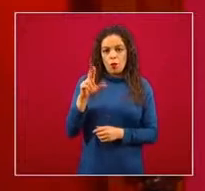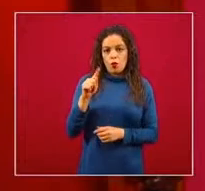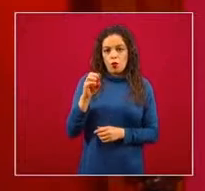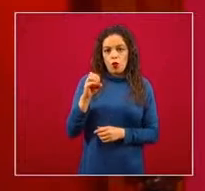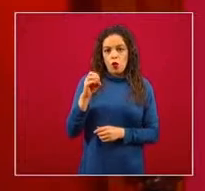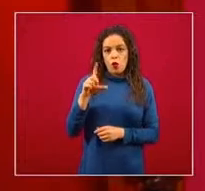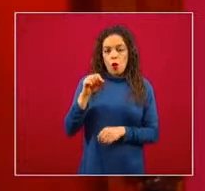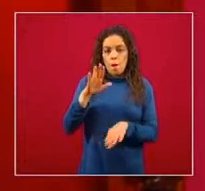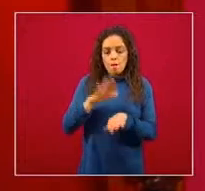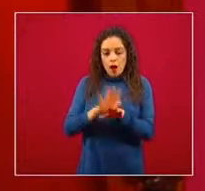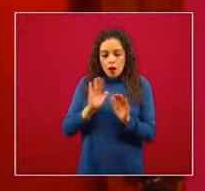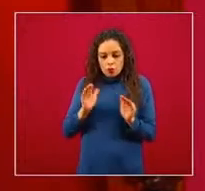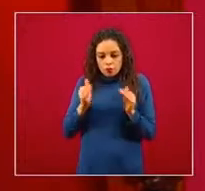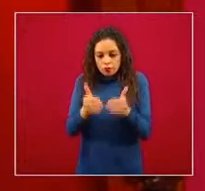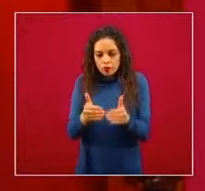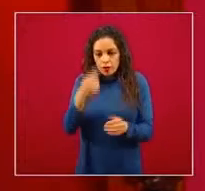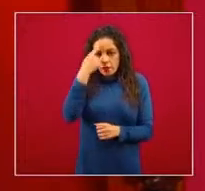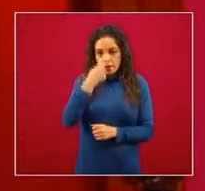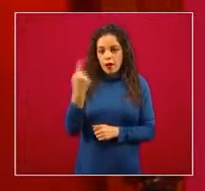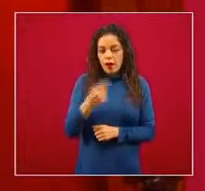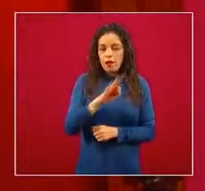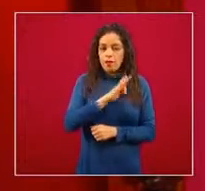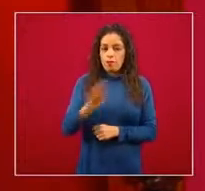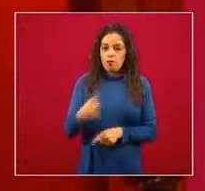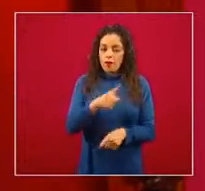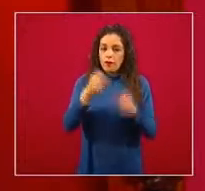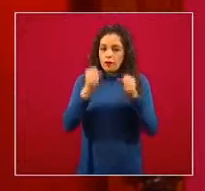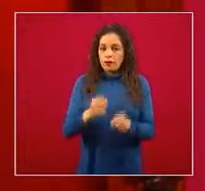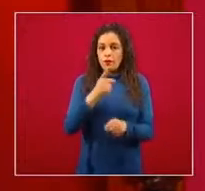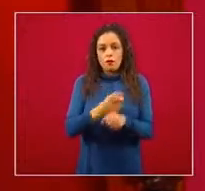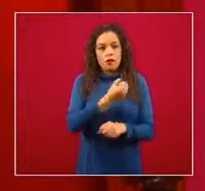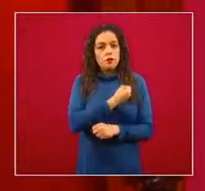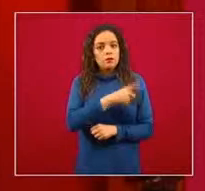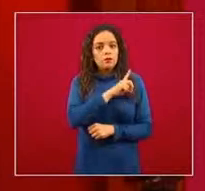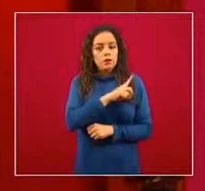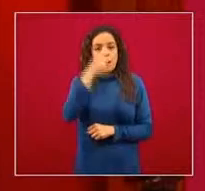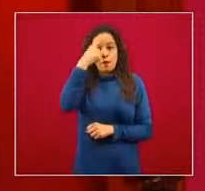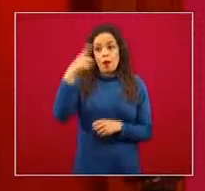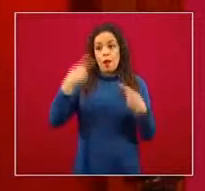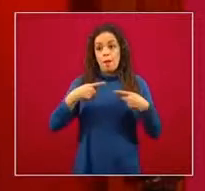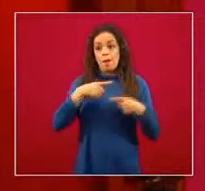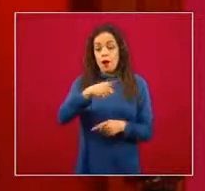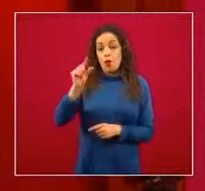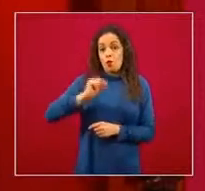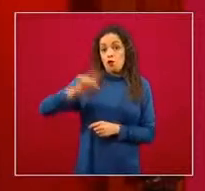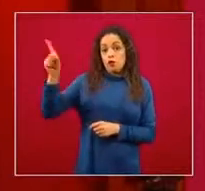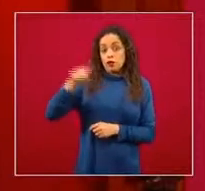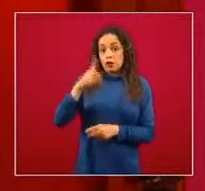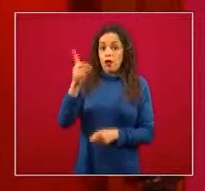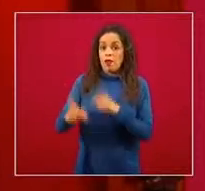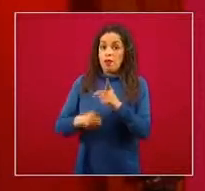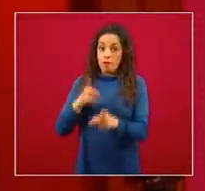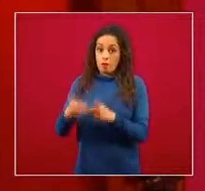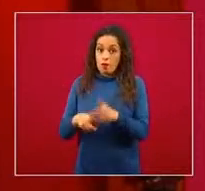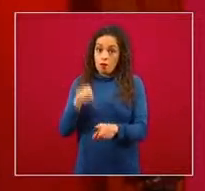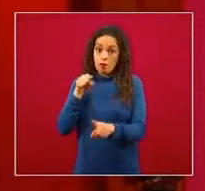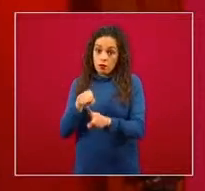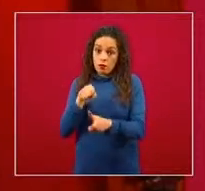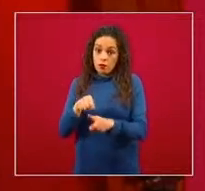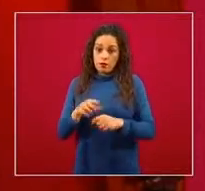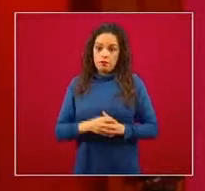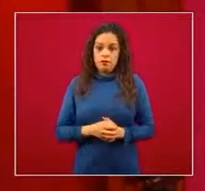this modality. So specific protocols have been designed as to safeguard